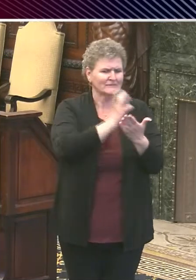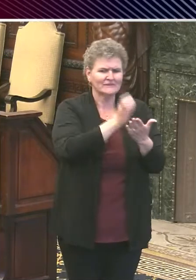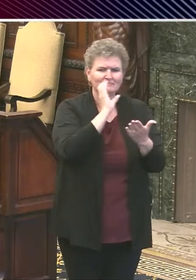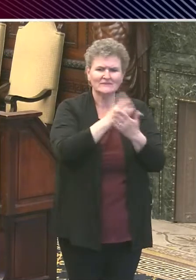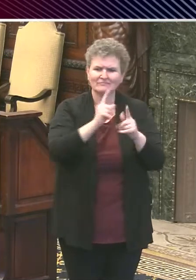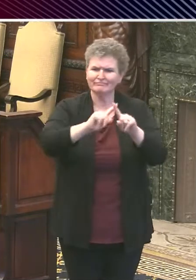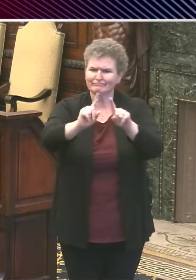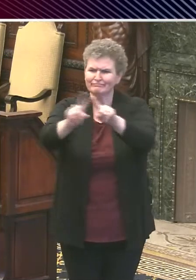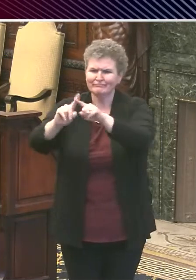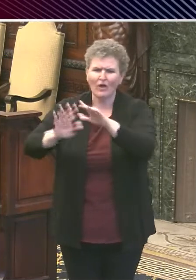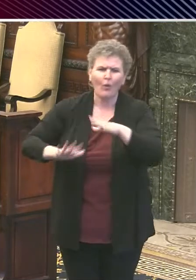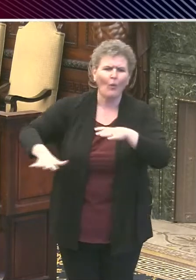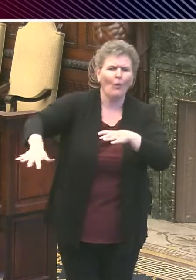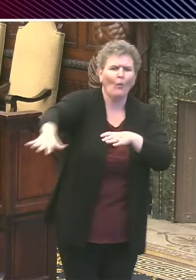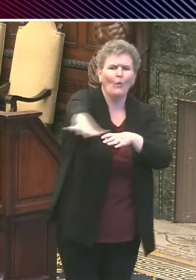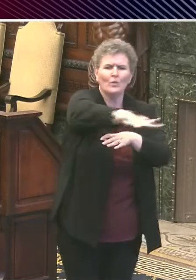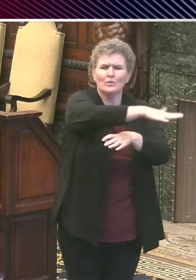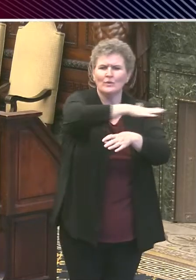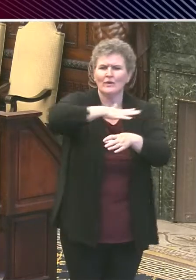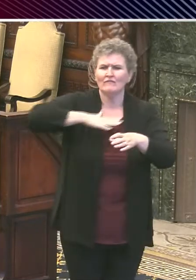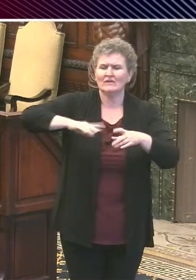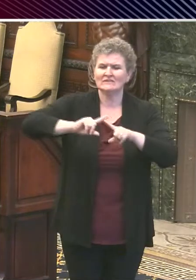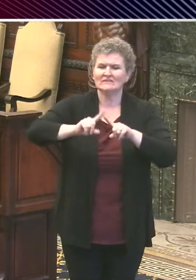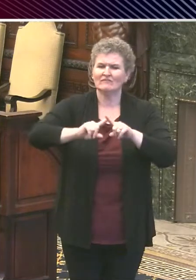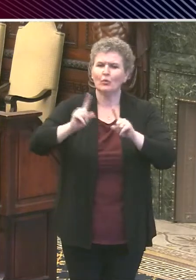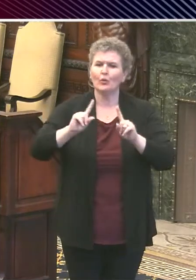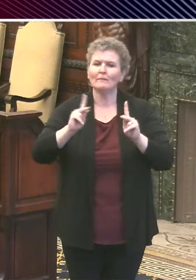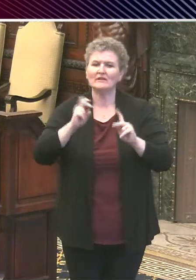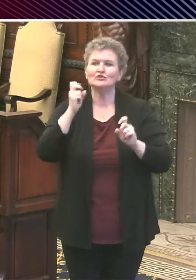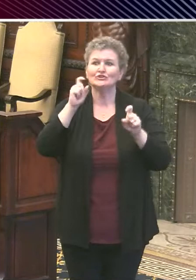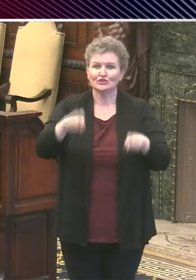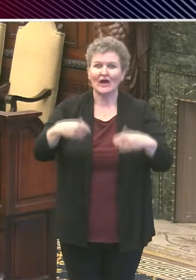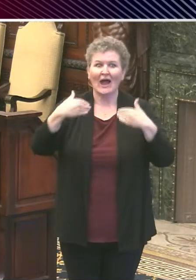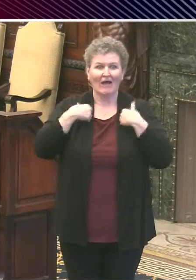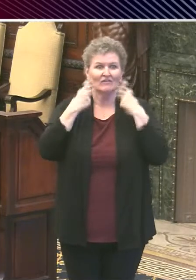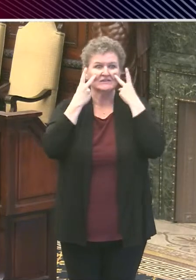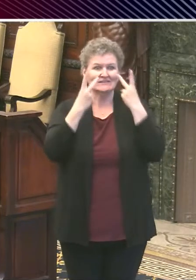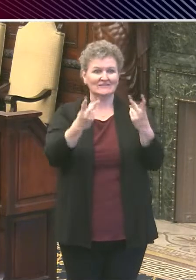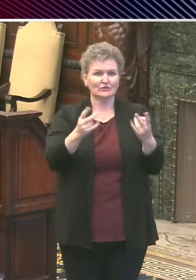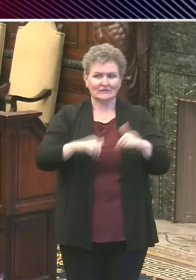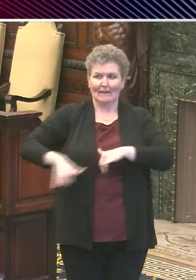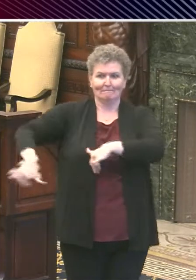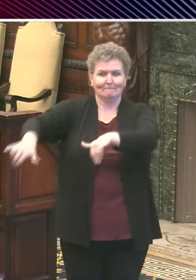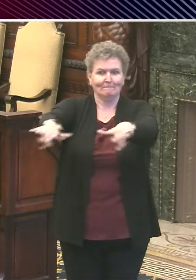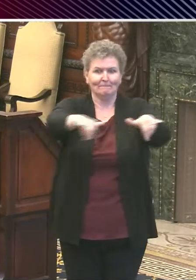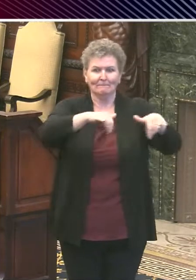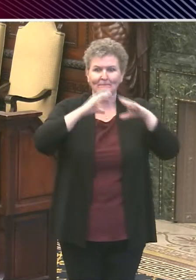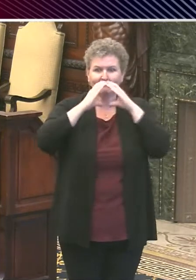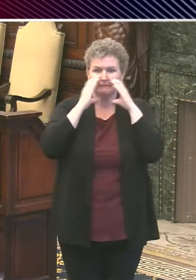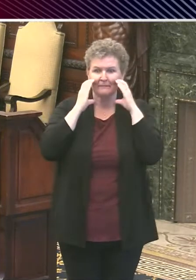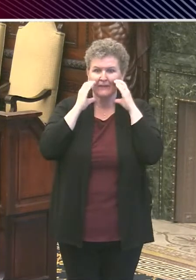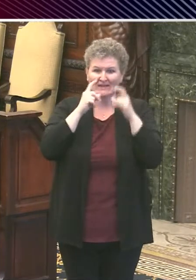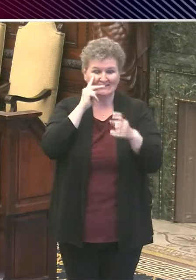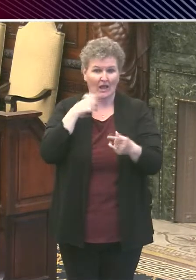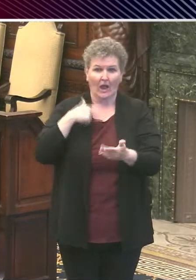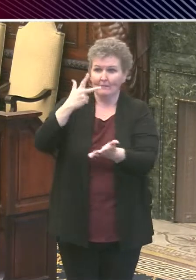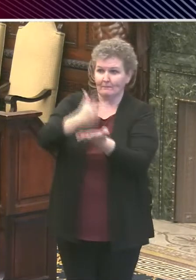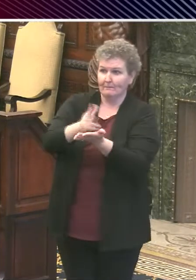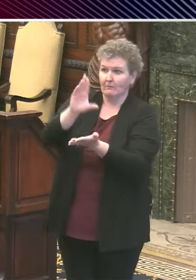locations, especially where the viewers should be wearing masks. So you're going to see them on buses like this, these